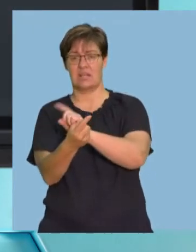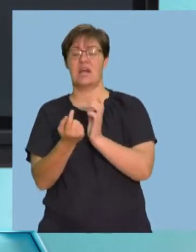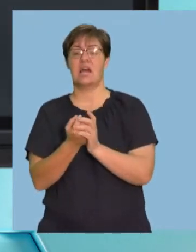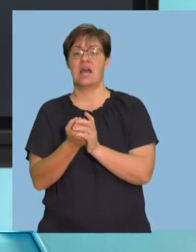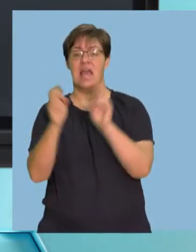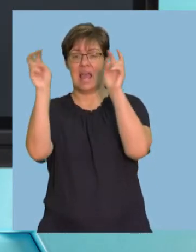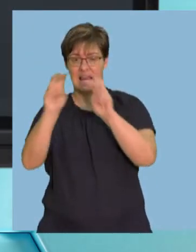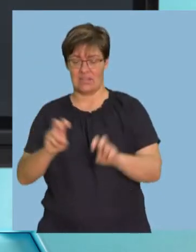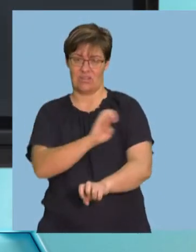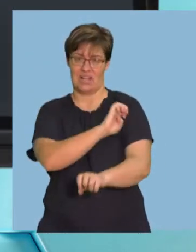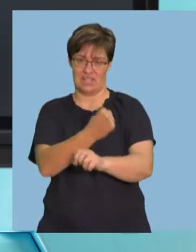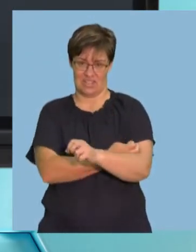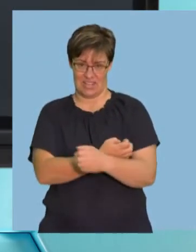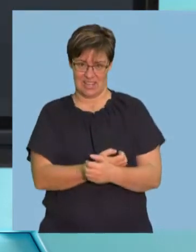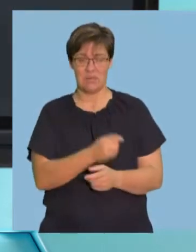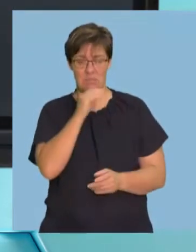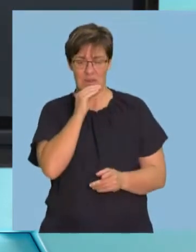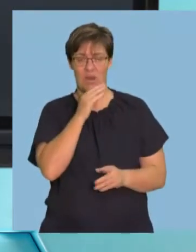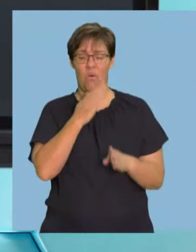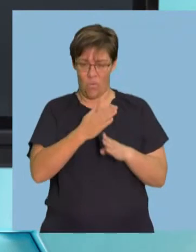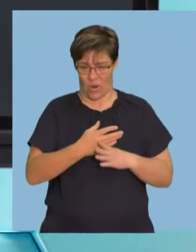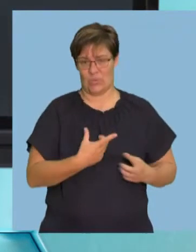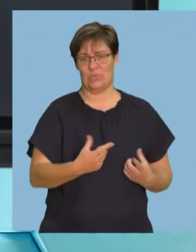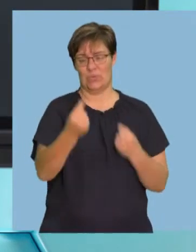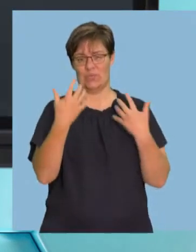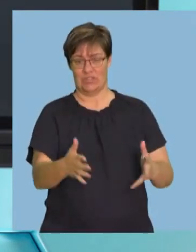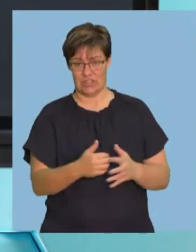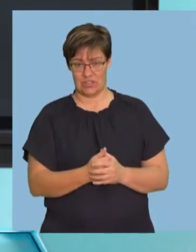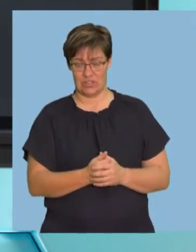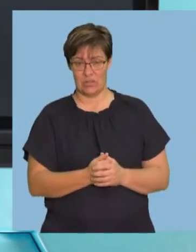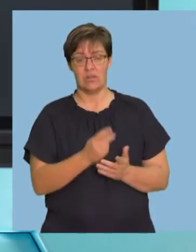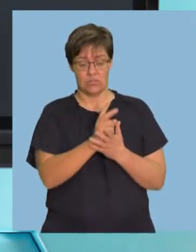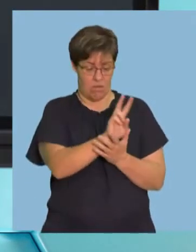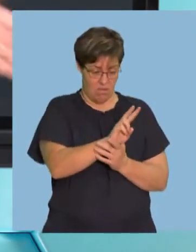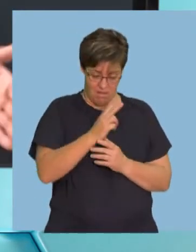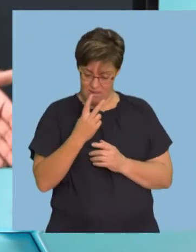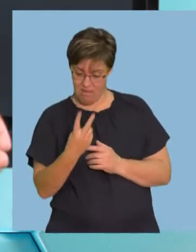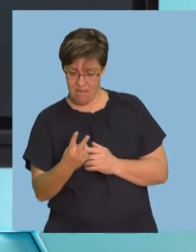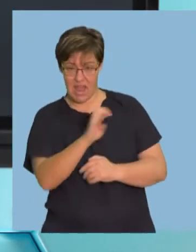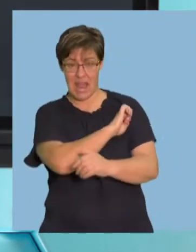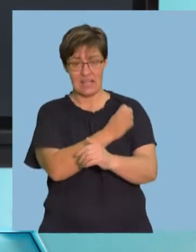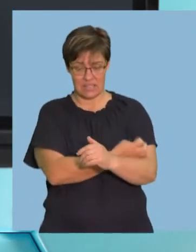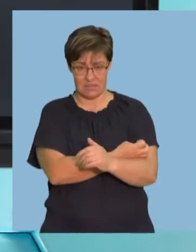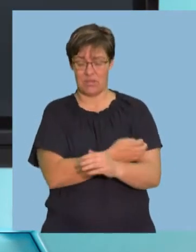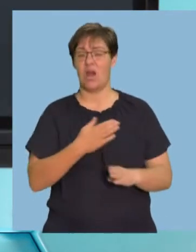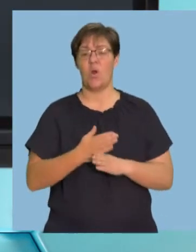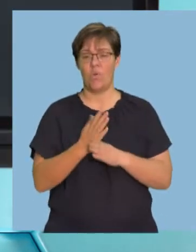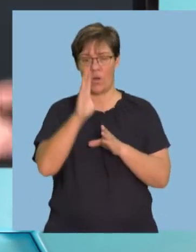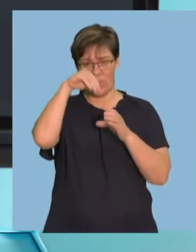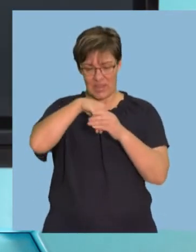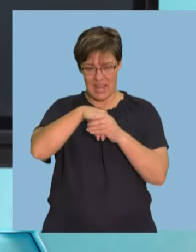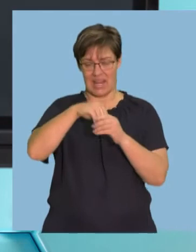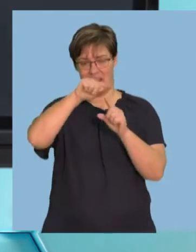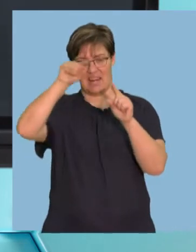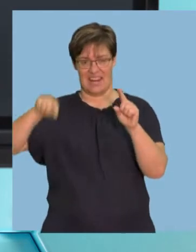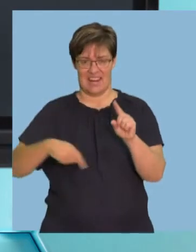that conversion involves work done. So as the battery transforms energy, it does work in the